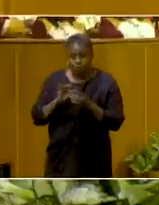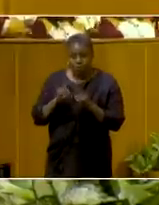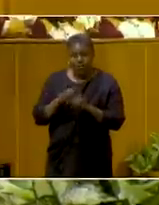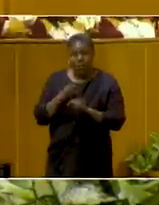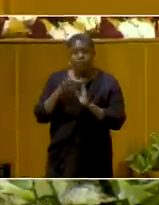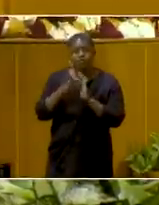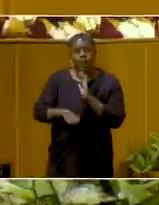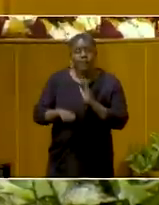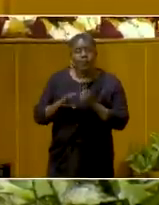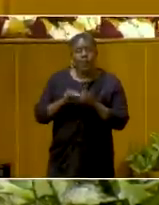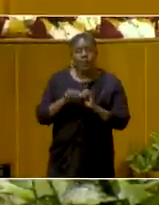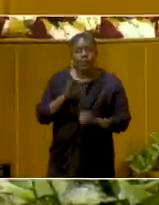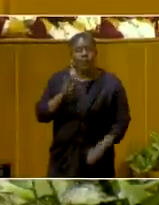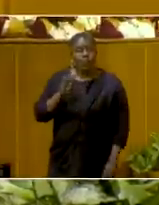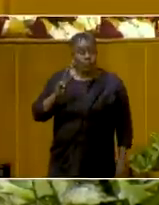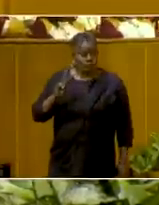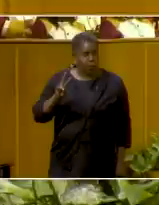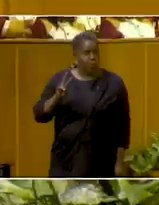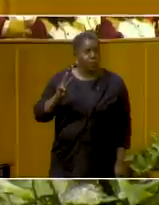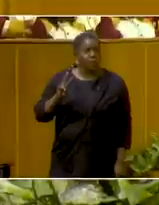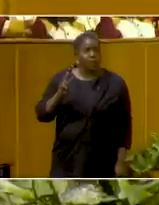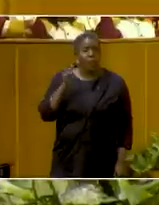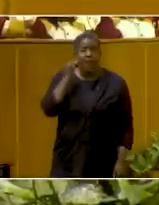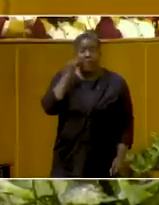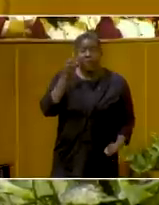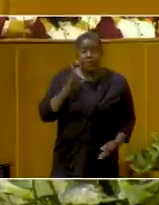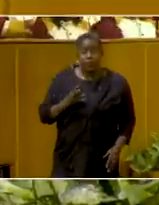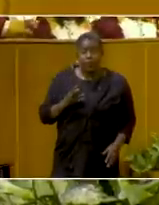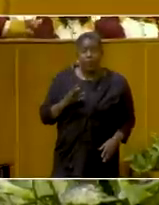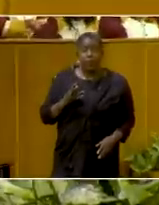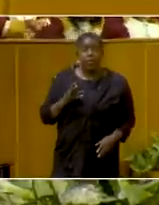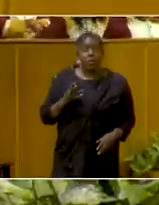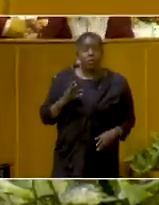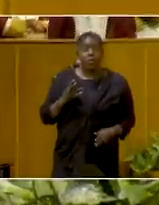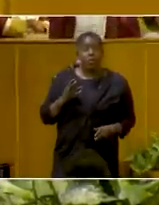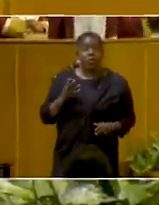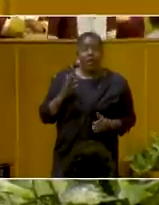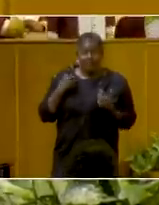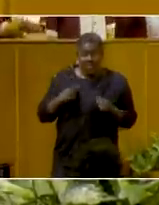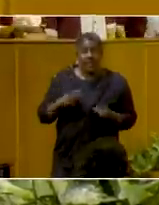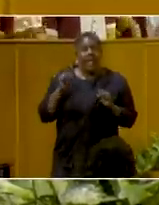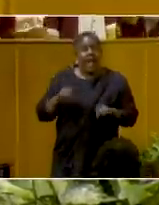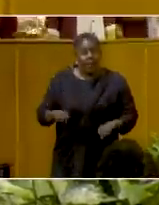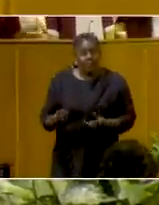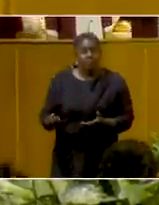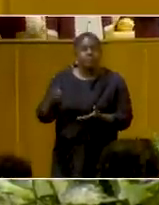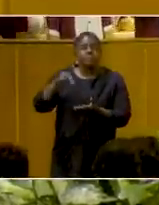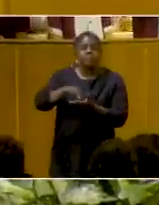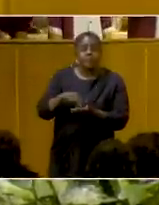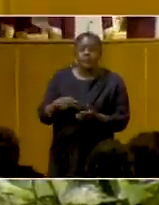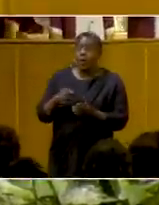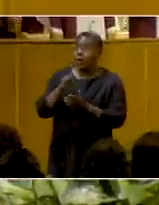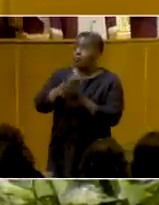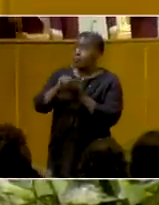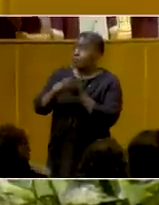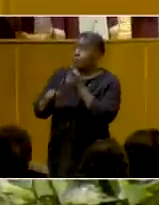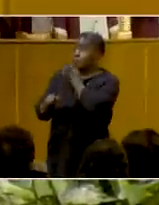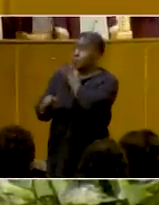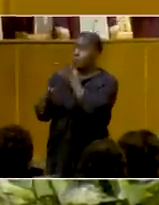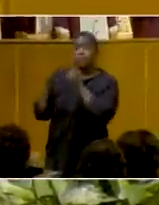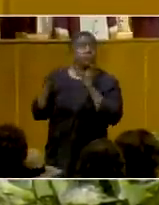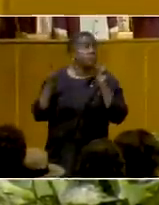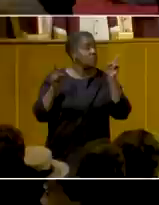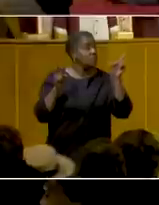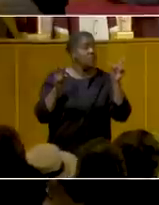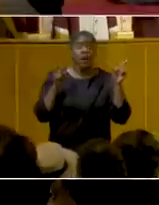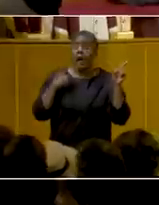42. If you're physically able, won't you stand? The scripture will be on the screen. You can read along silently as I